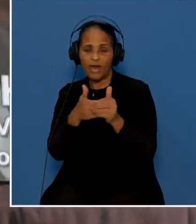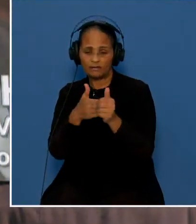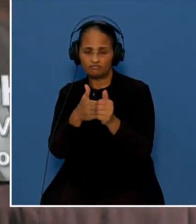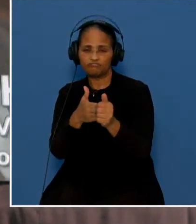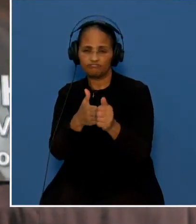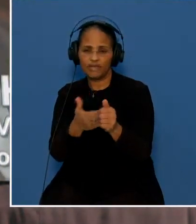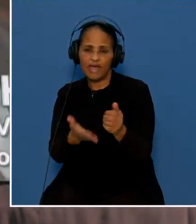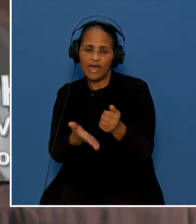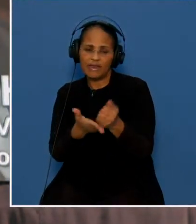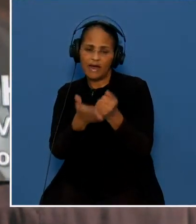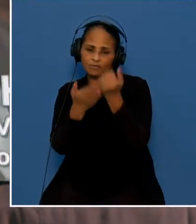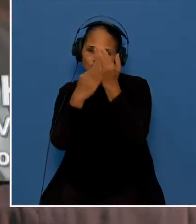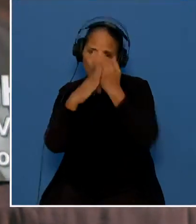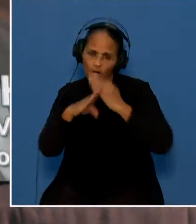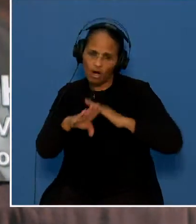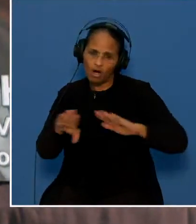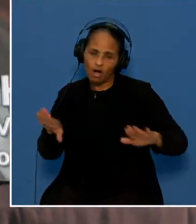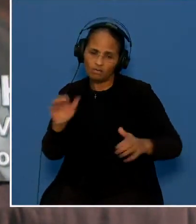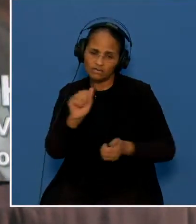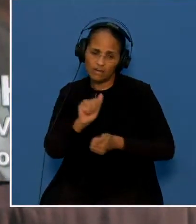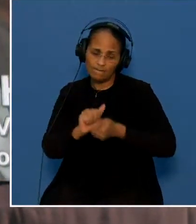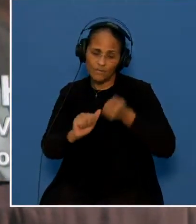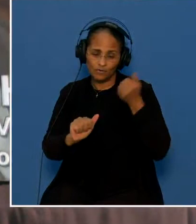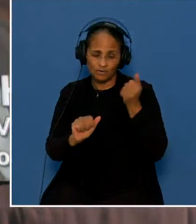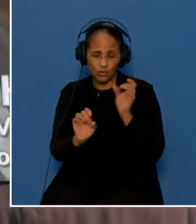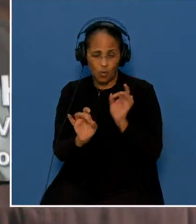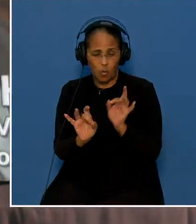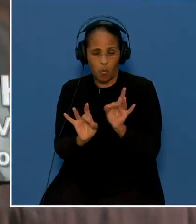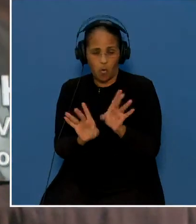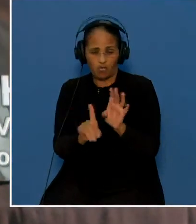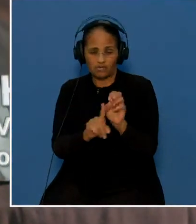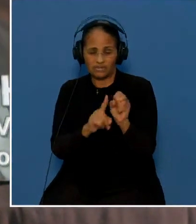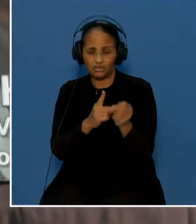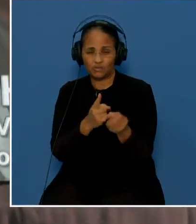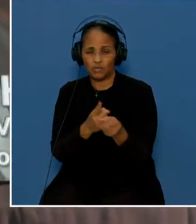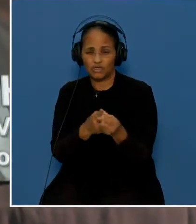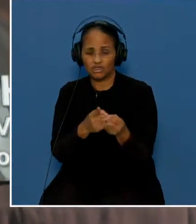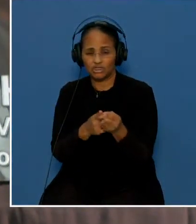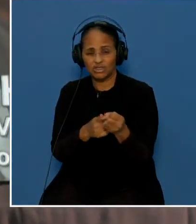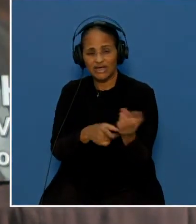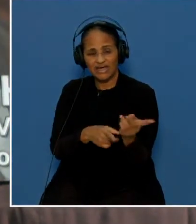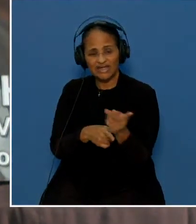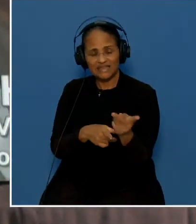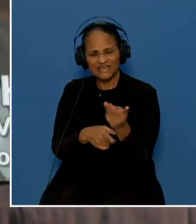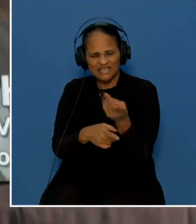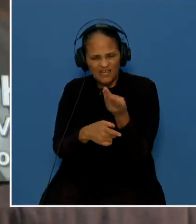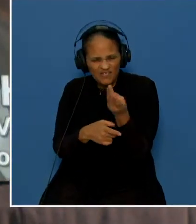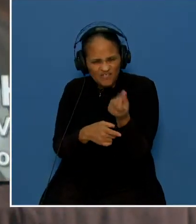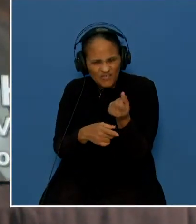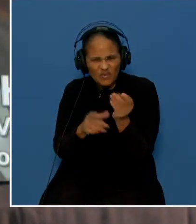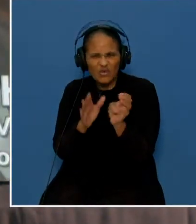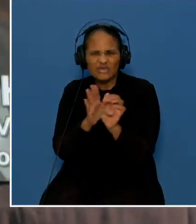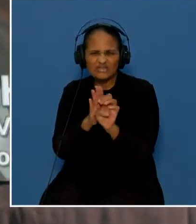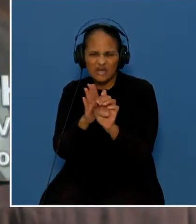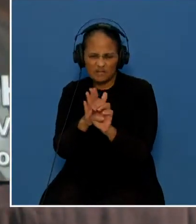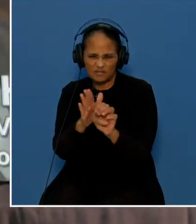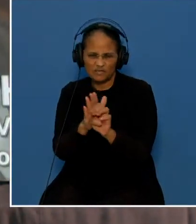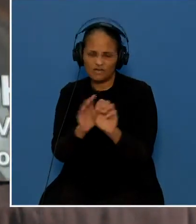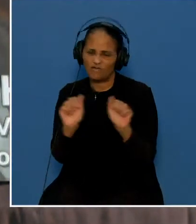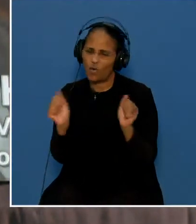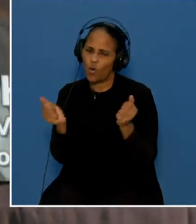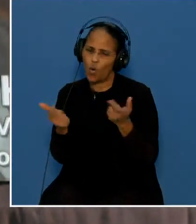and have helped calm some of the most tenuous situations. These are just a few examples of the countless acts